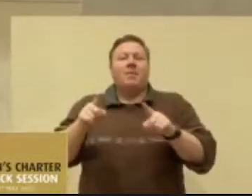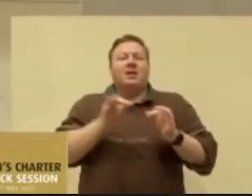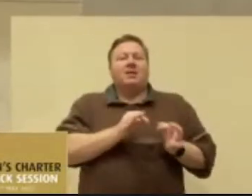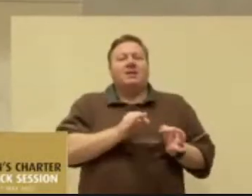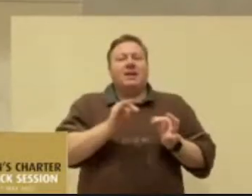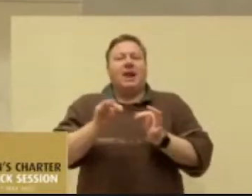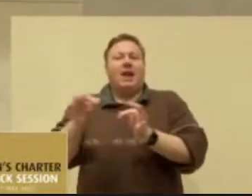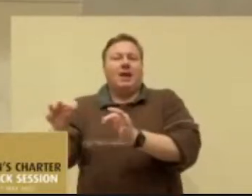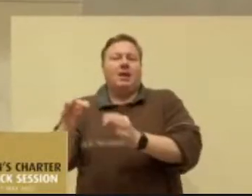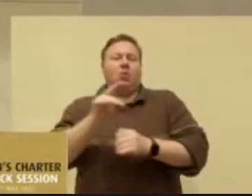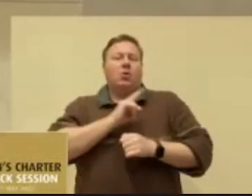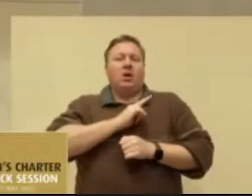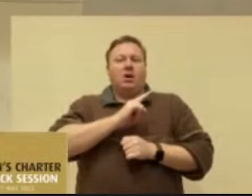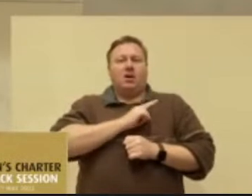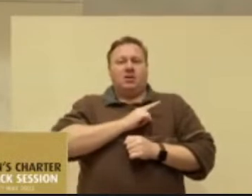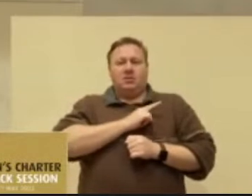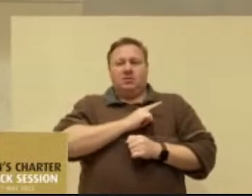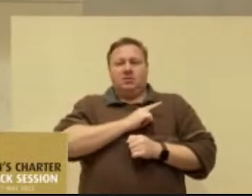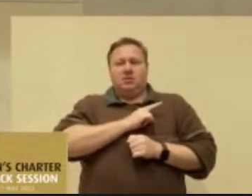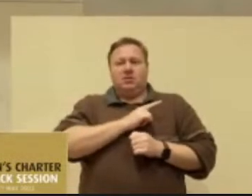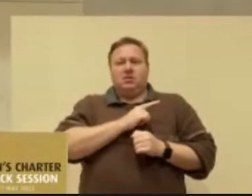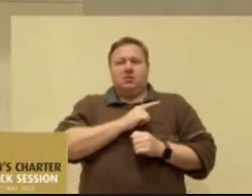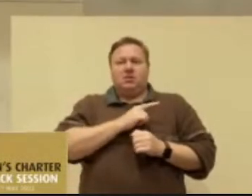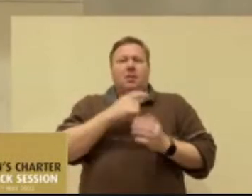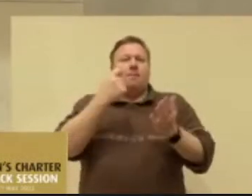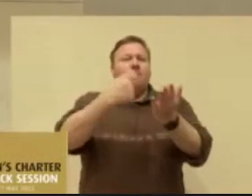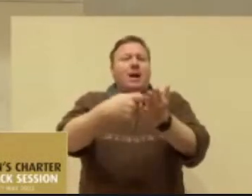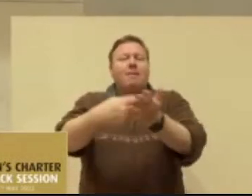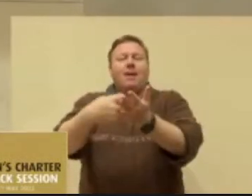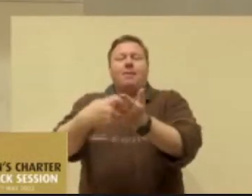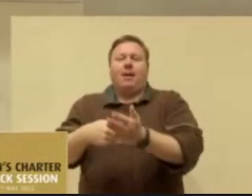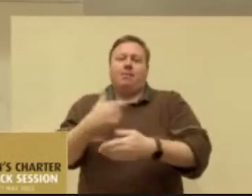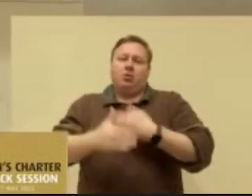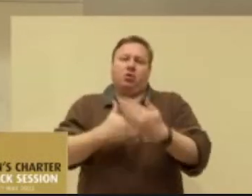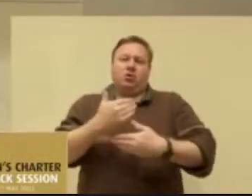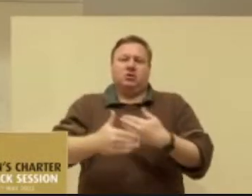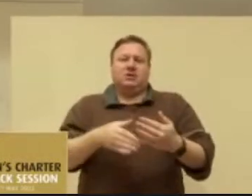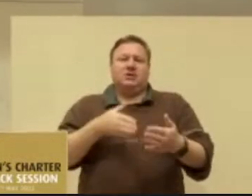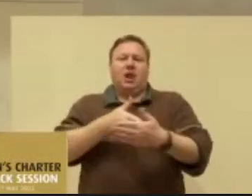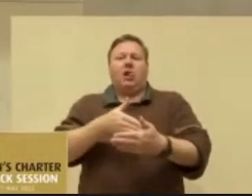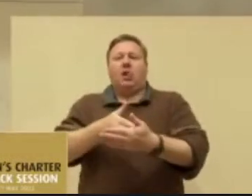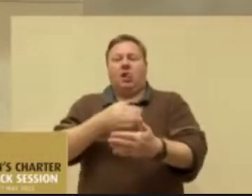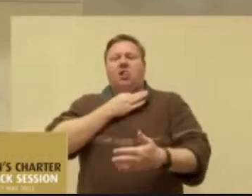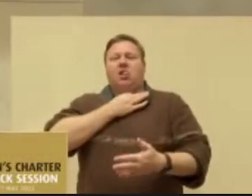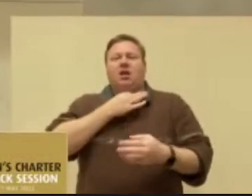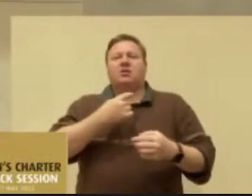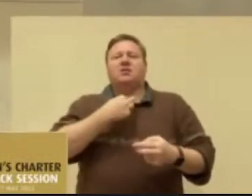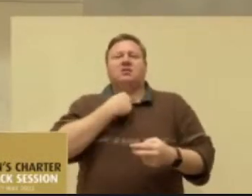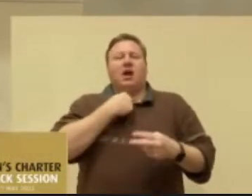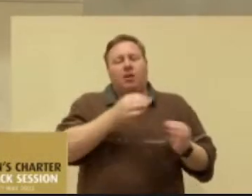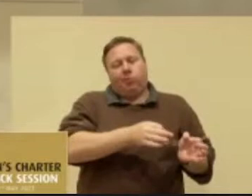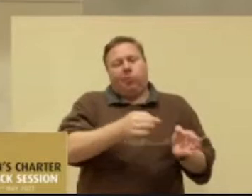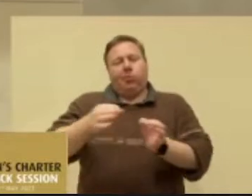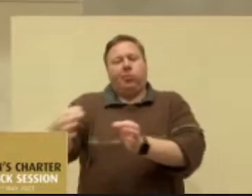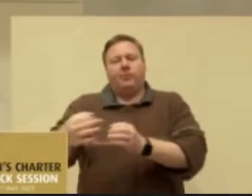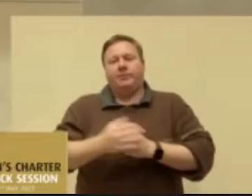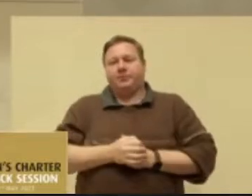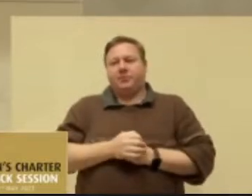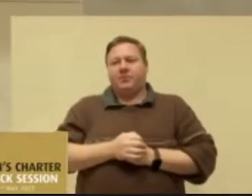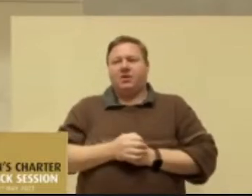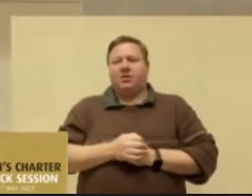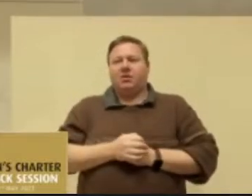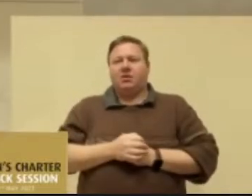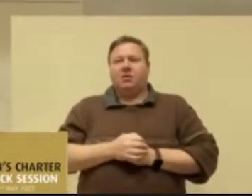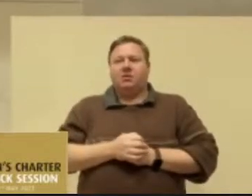delay was caused by the delay in the procurement processes we also now